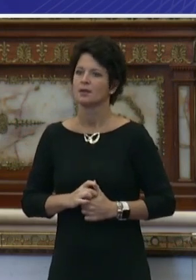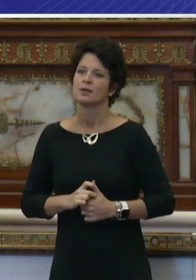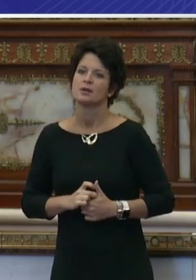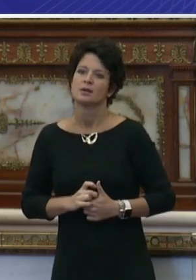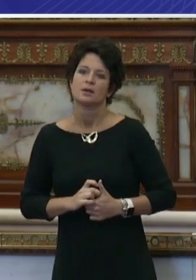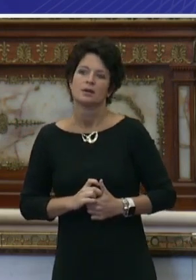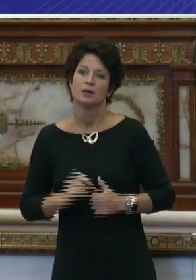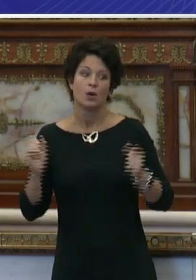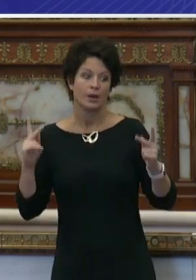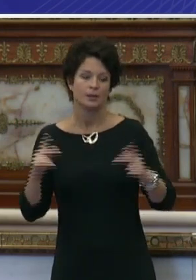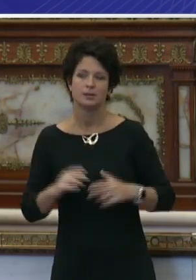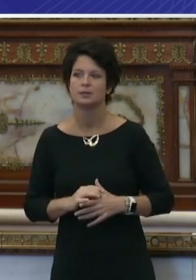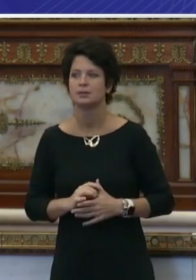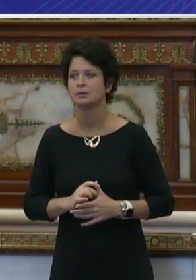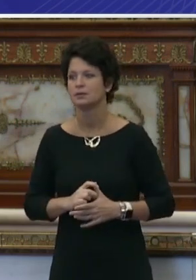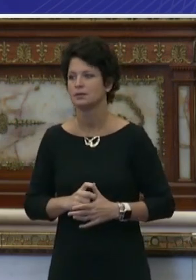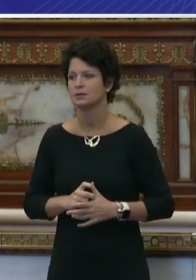Okay.